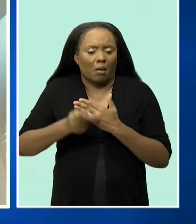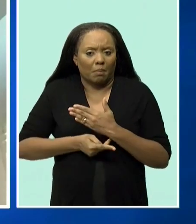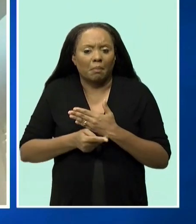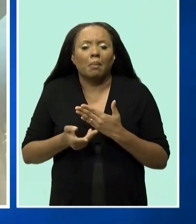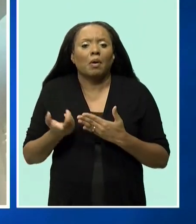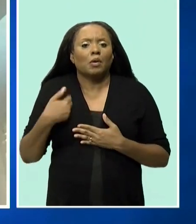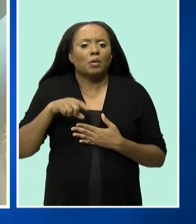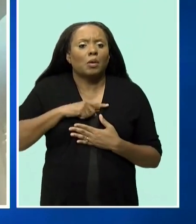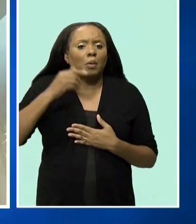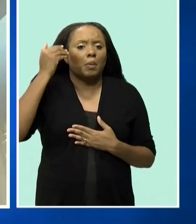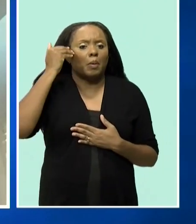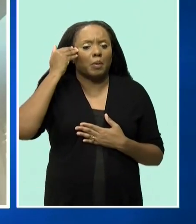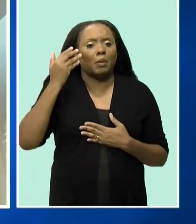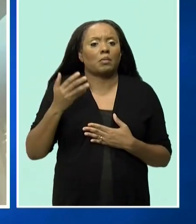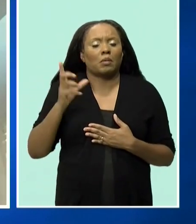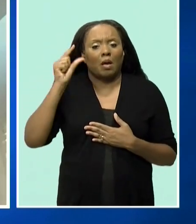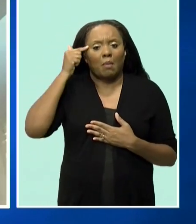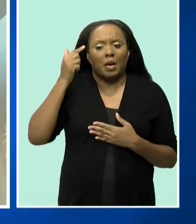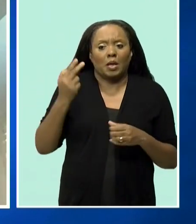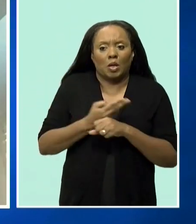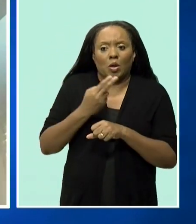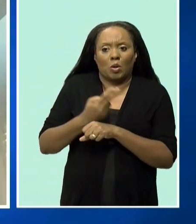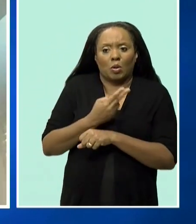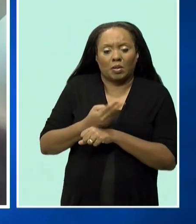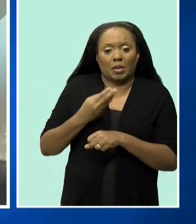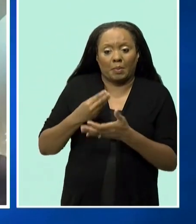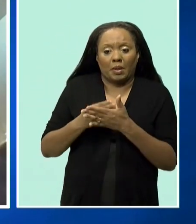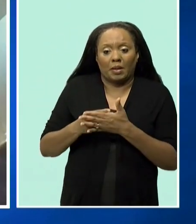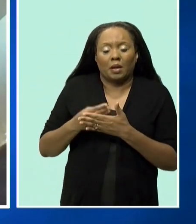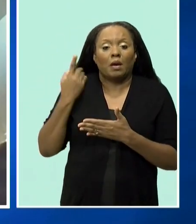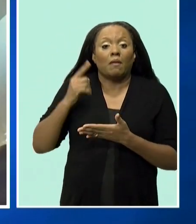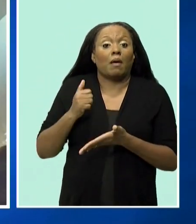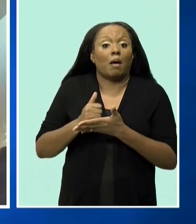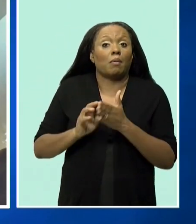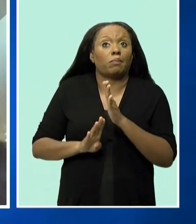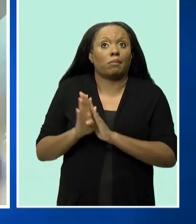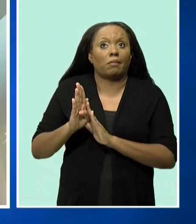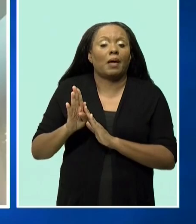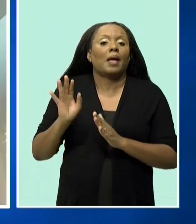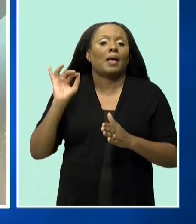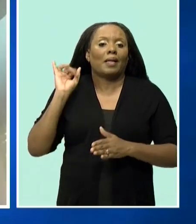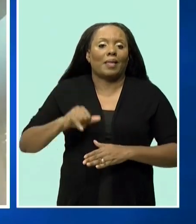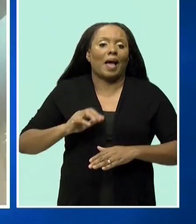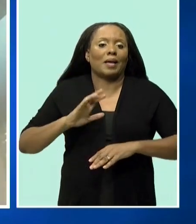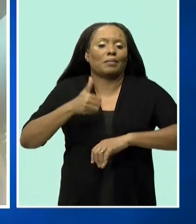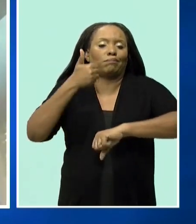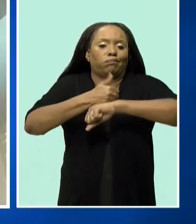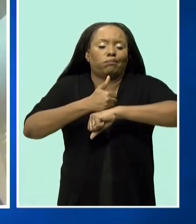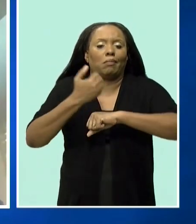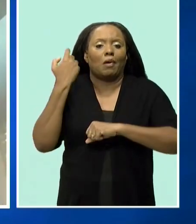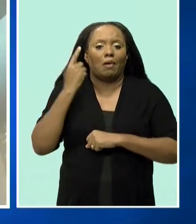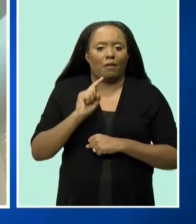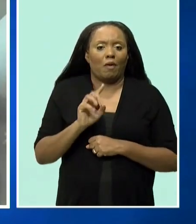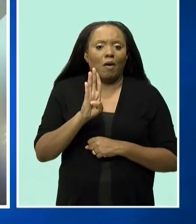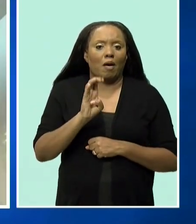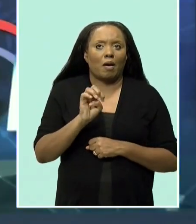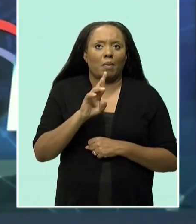that government is using to grow the capital, and that is the BERT program. And that's how the IMF program is built on. And then the private sector stepping